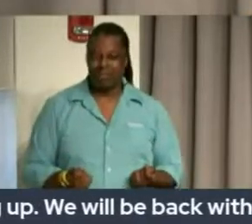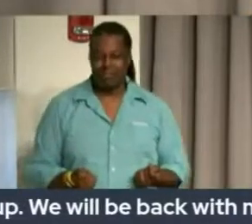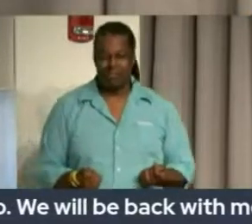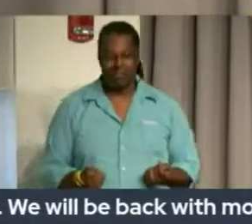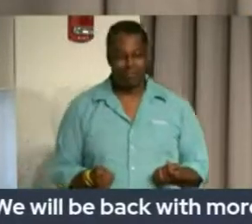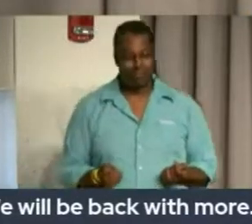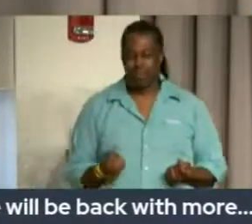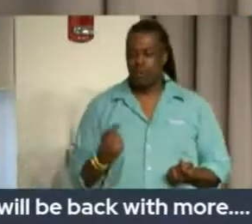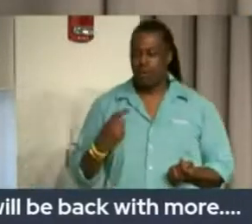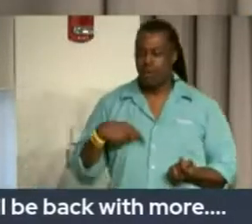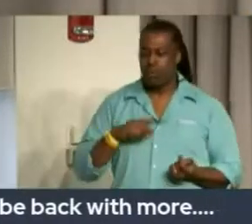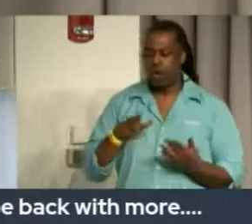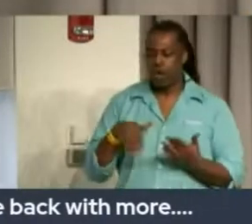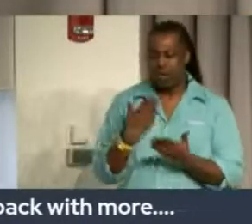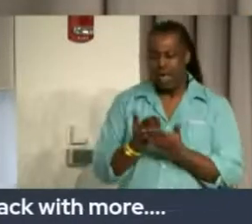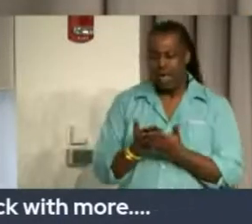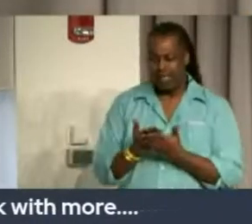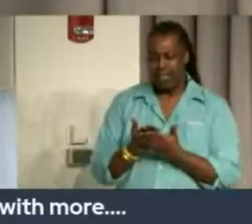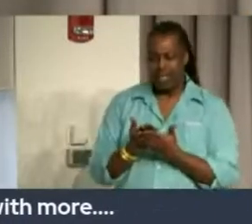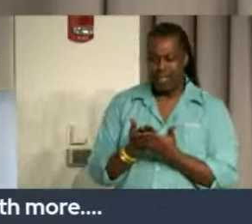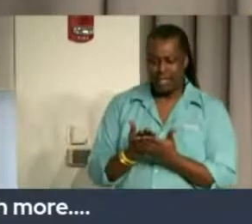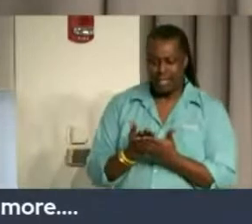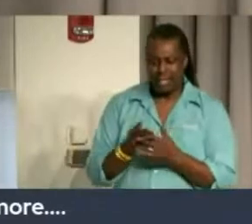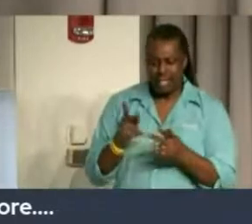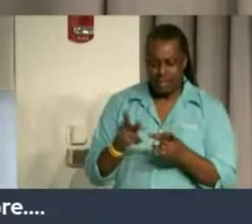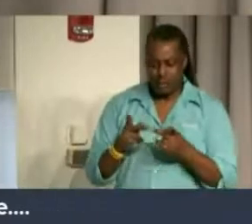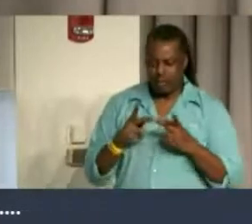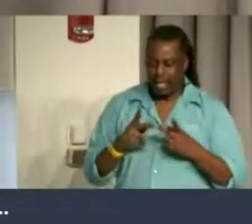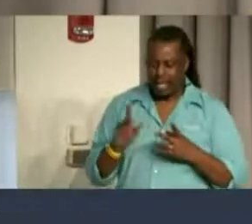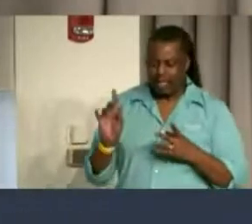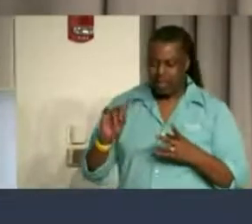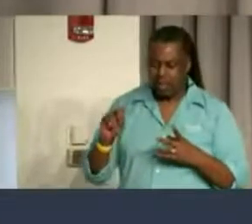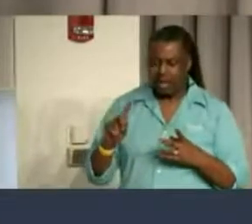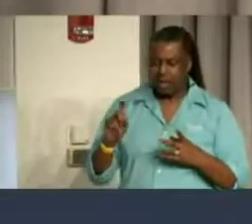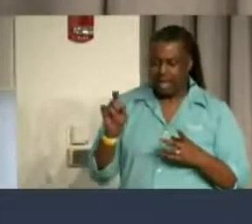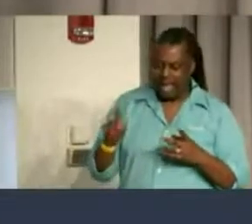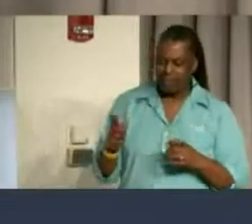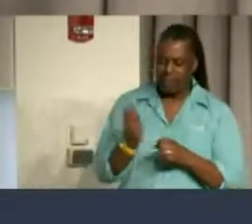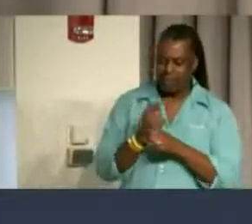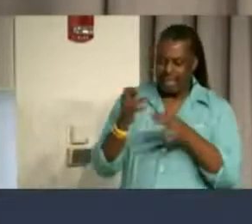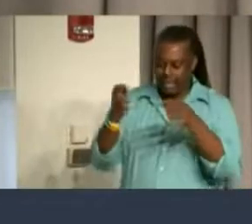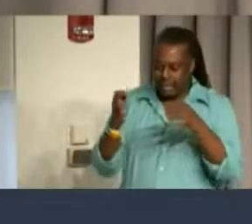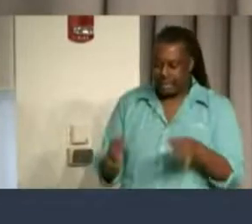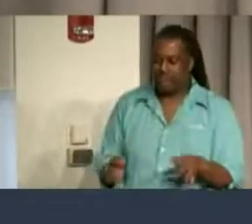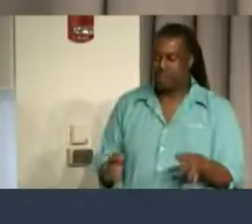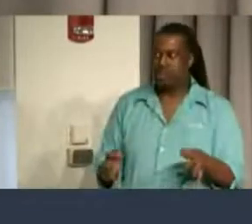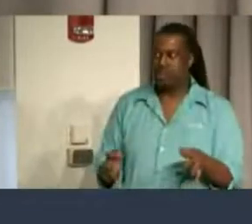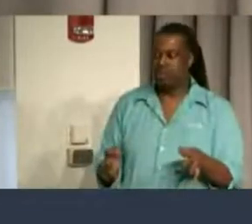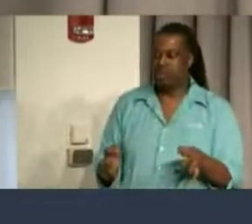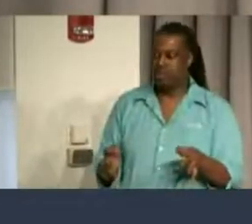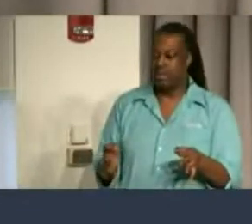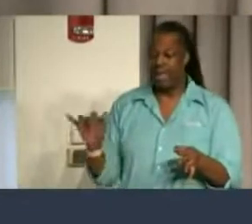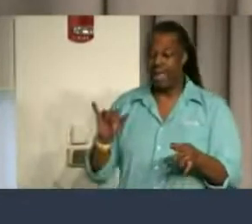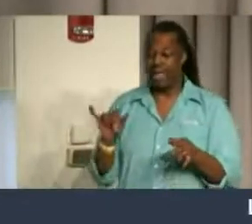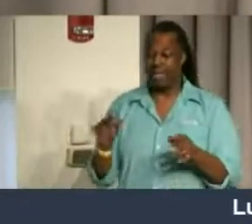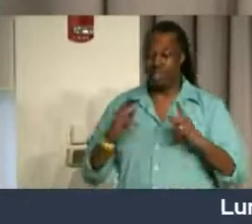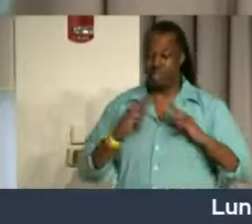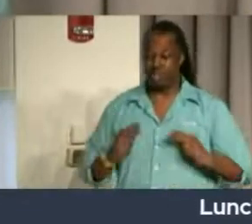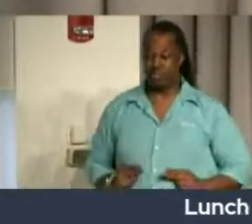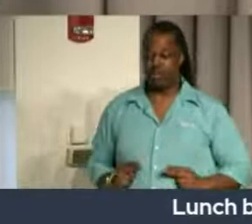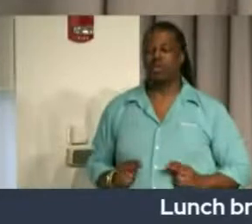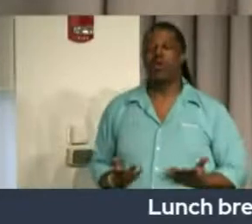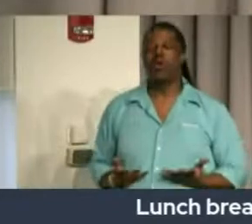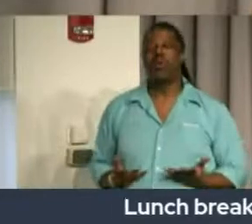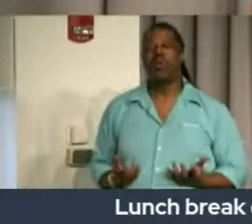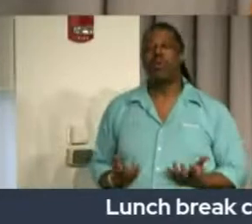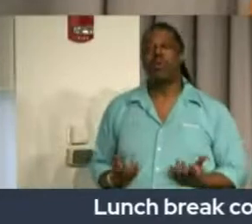We're coming to a place where, a crossroads, where we have to decide as human beings, what do we want?